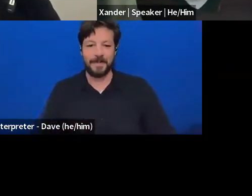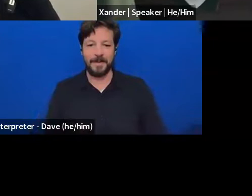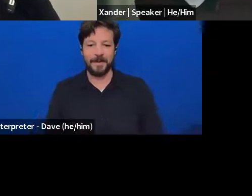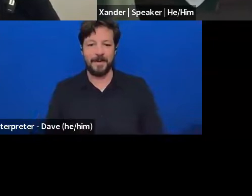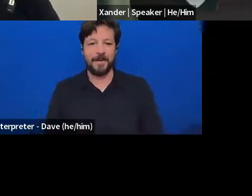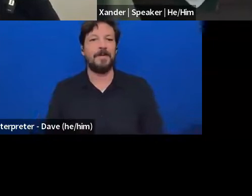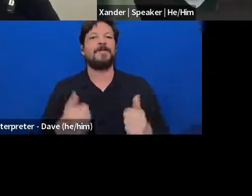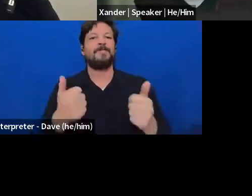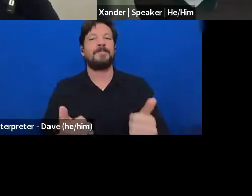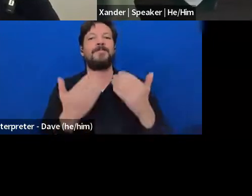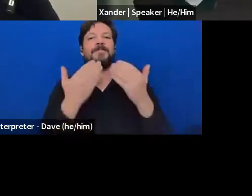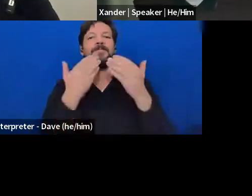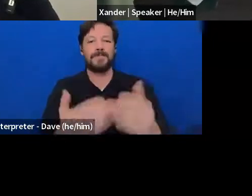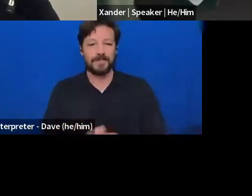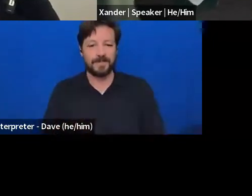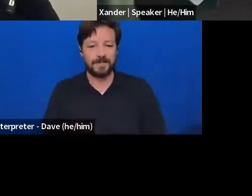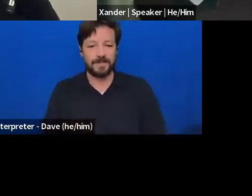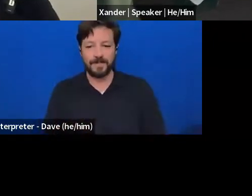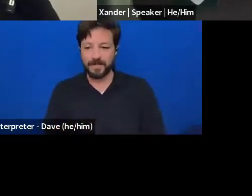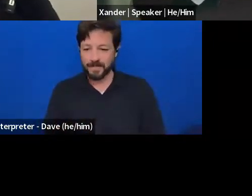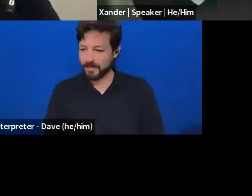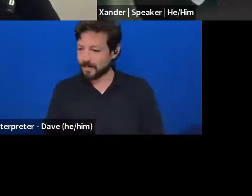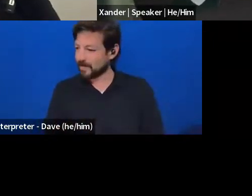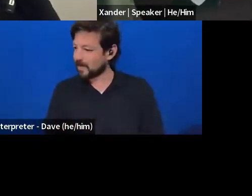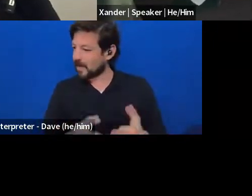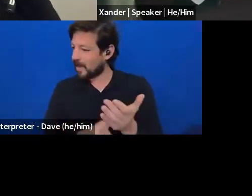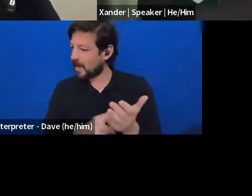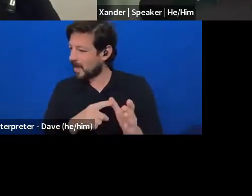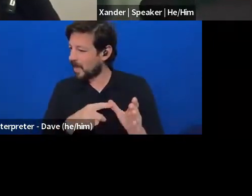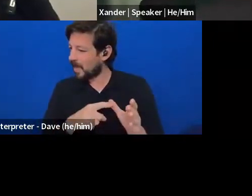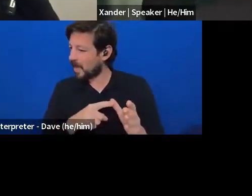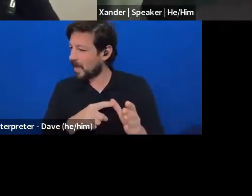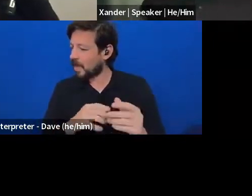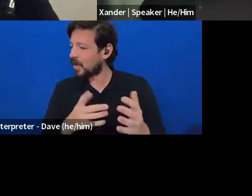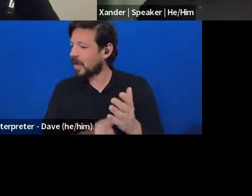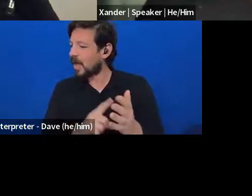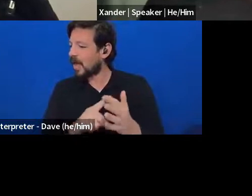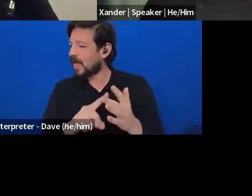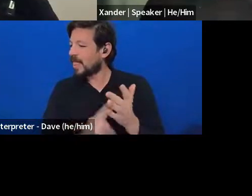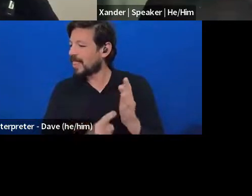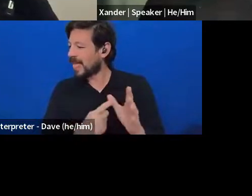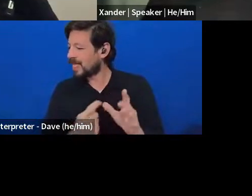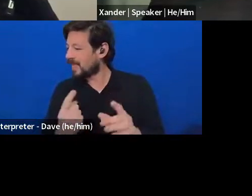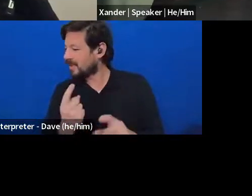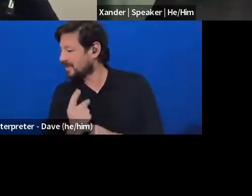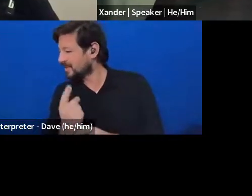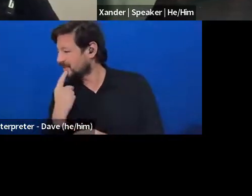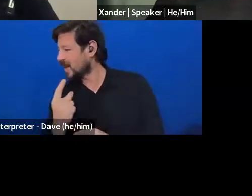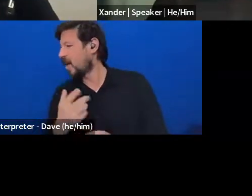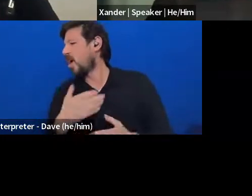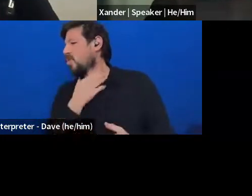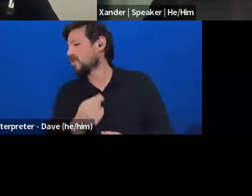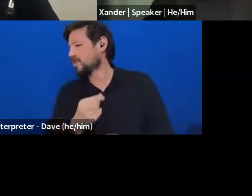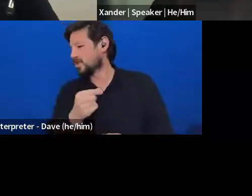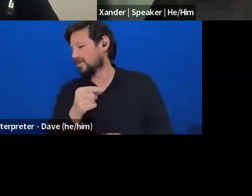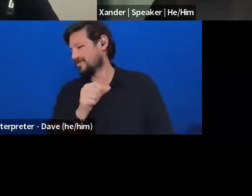Thank you. And I think Layla's given us the wish that Isabel was her son's teacher. So I think that's